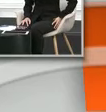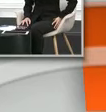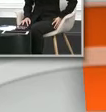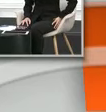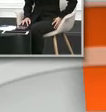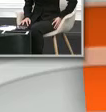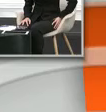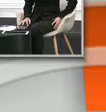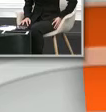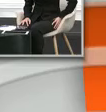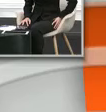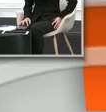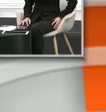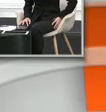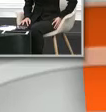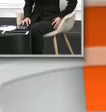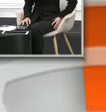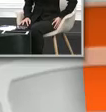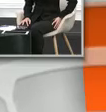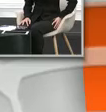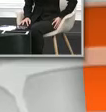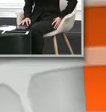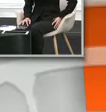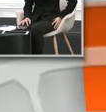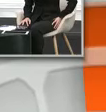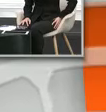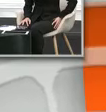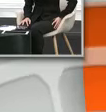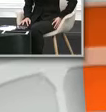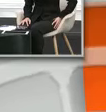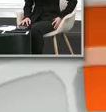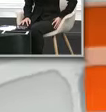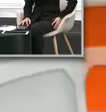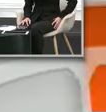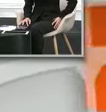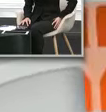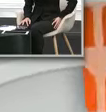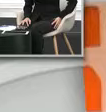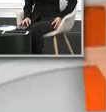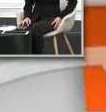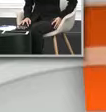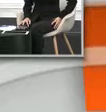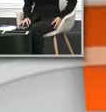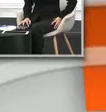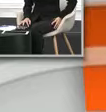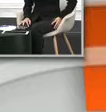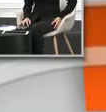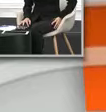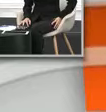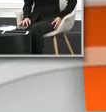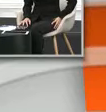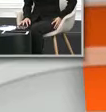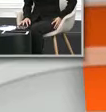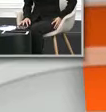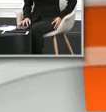that we saw were very plain and clear that Thai's leader threatened to execute journalists.